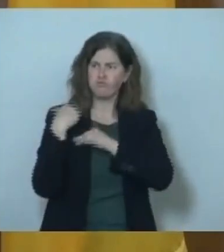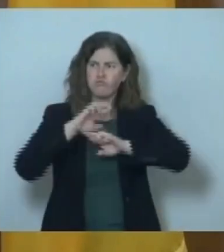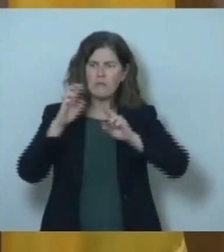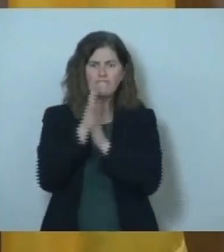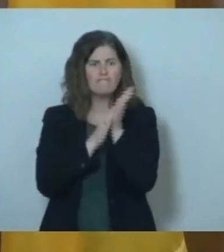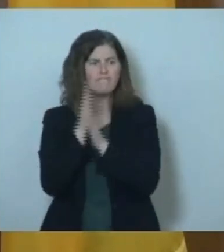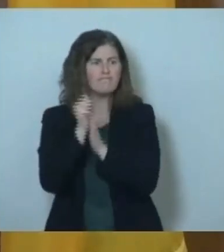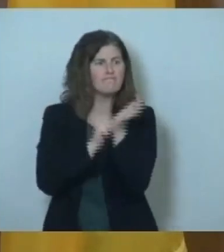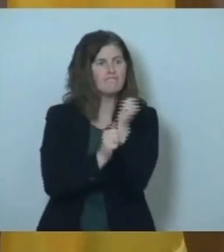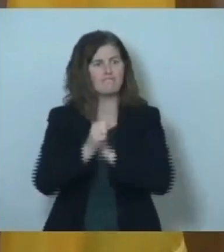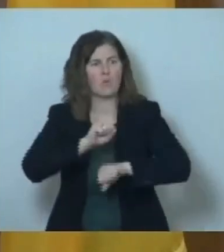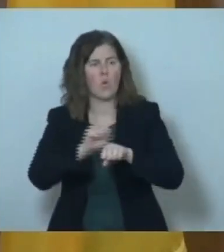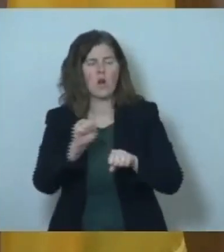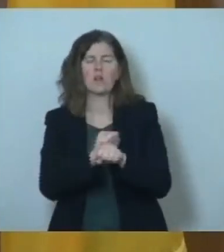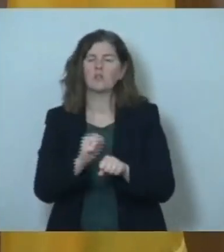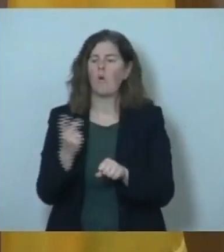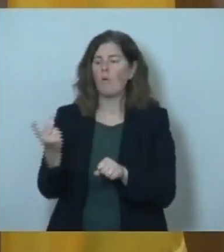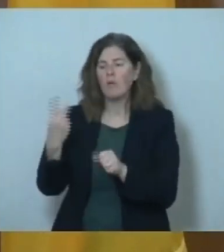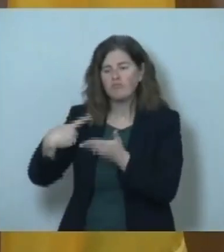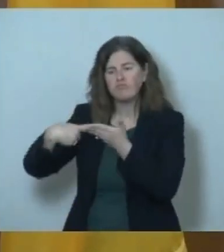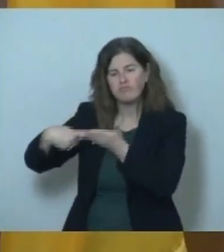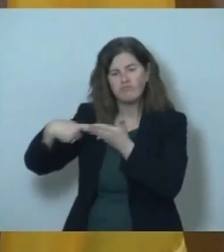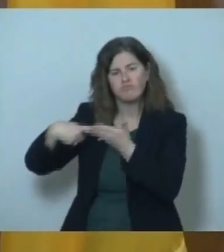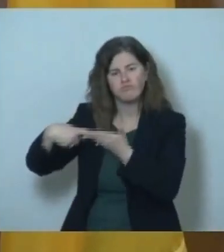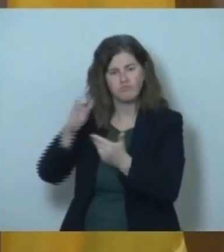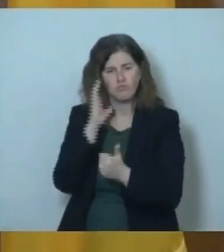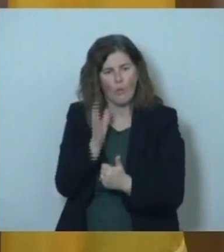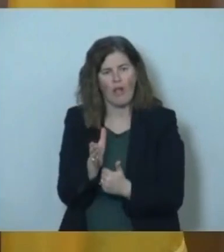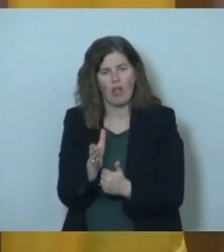to keep talking all of the time. And